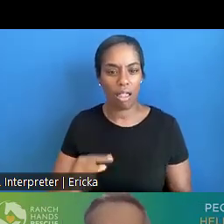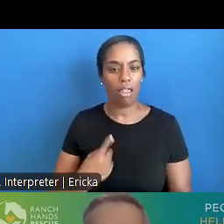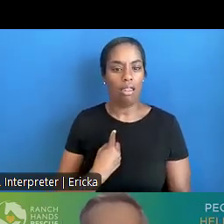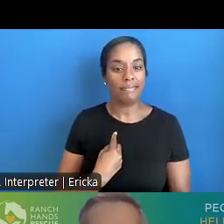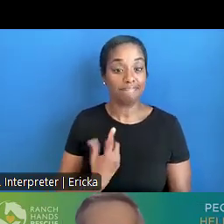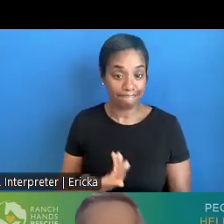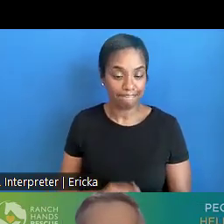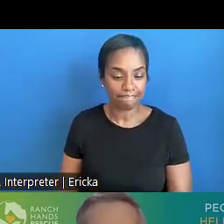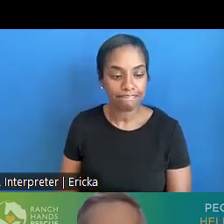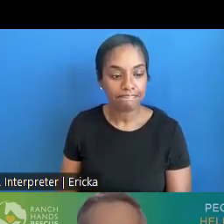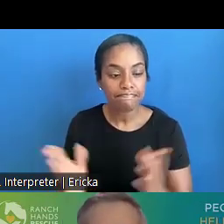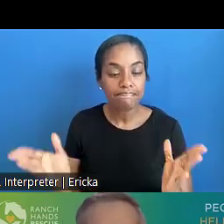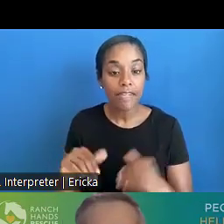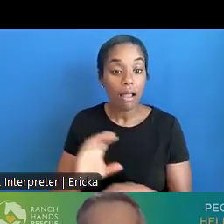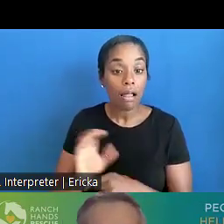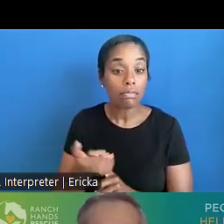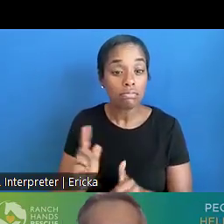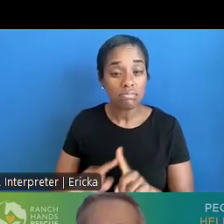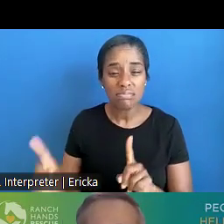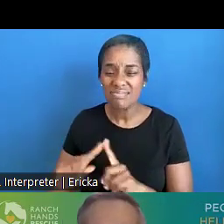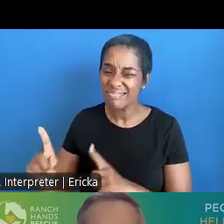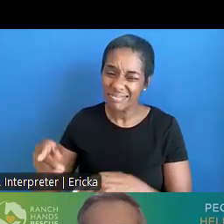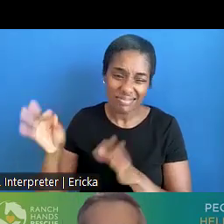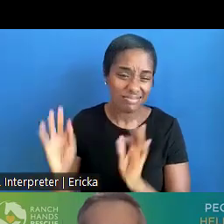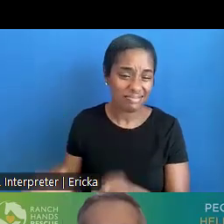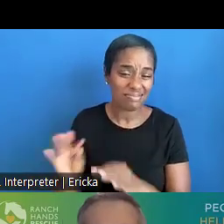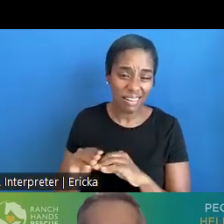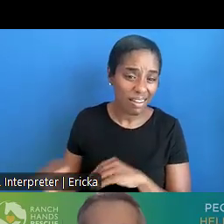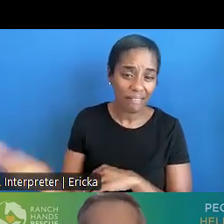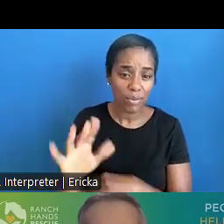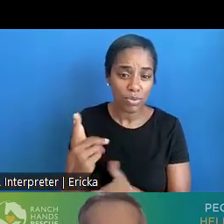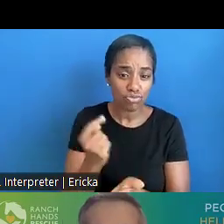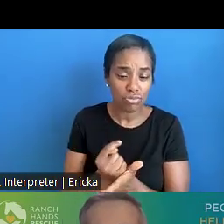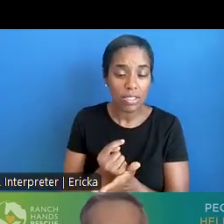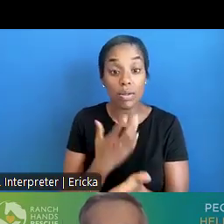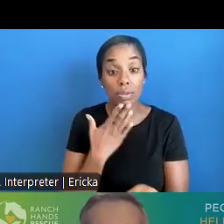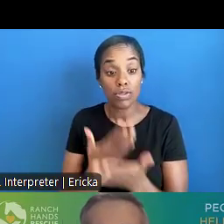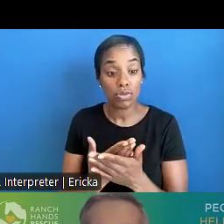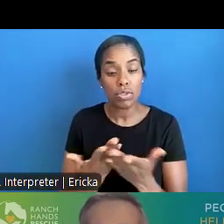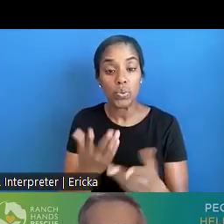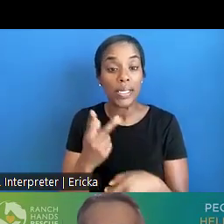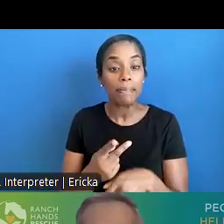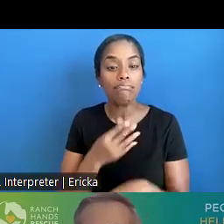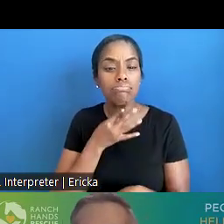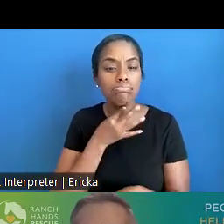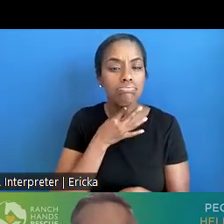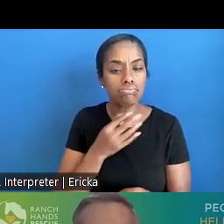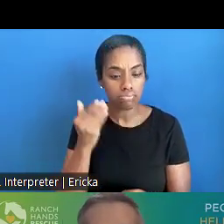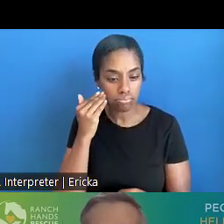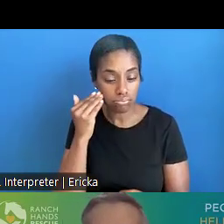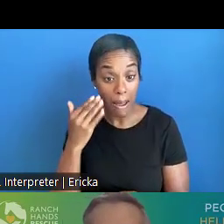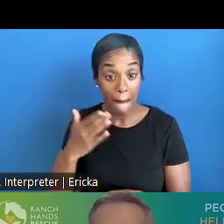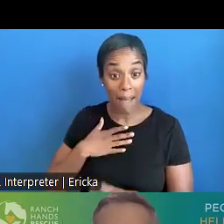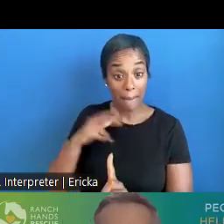Cultural differences absolutely influence treatment. And so it's really good to maintain some curiosity and awareness that my lens of life is